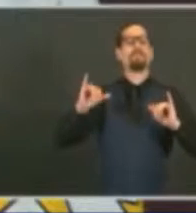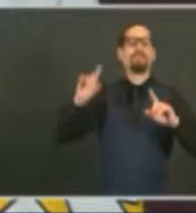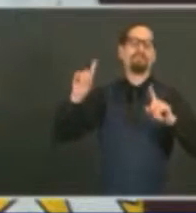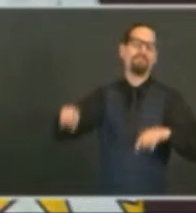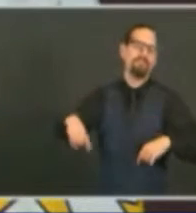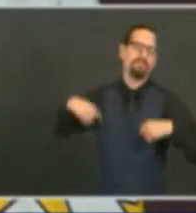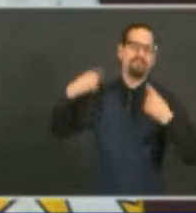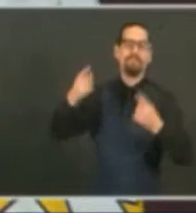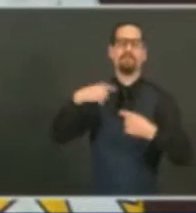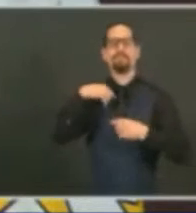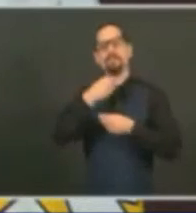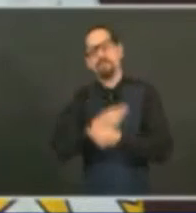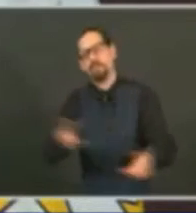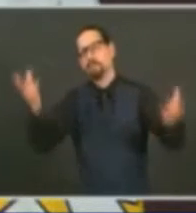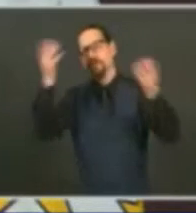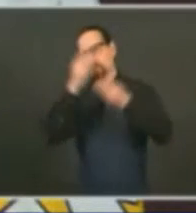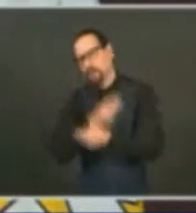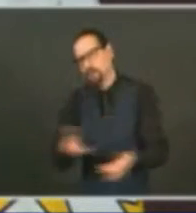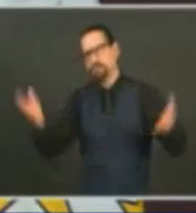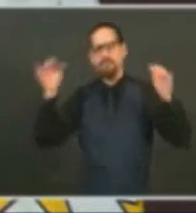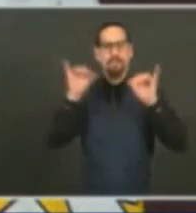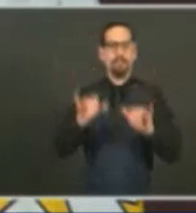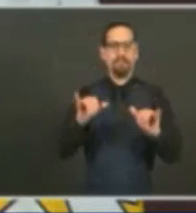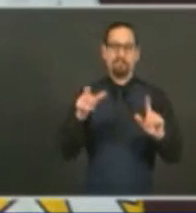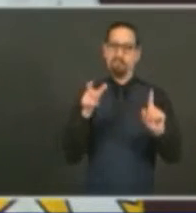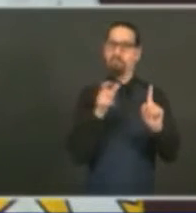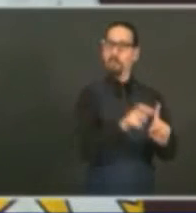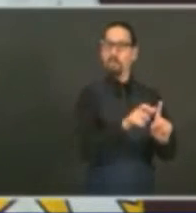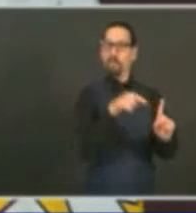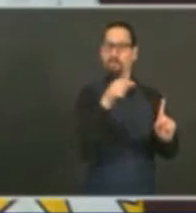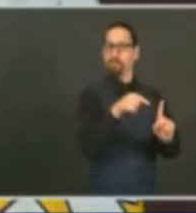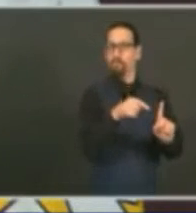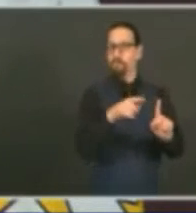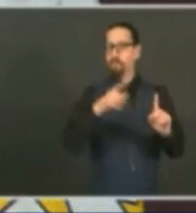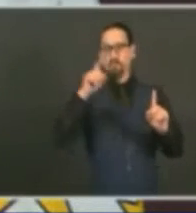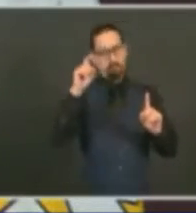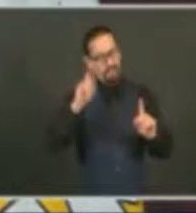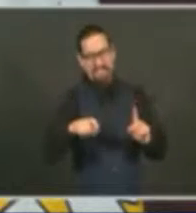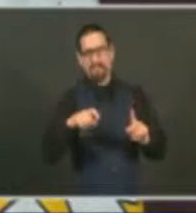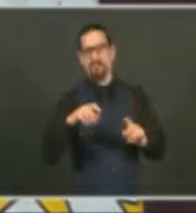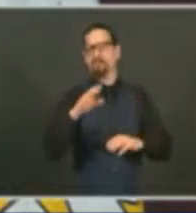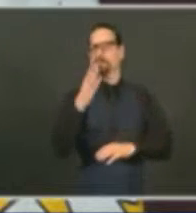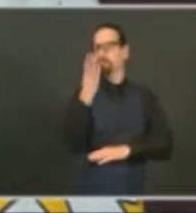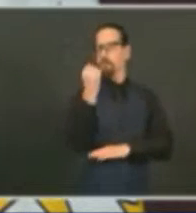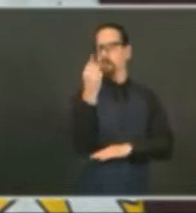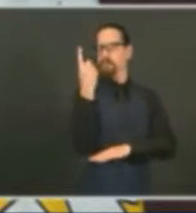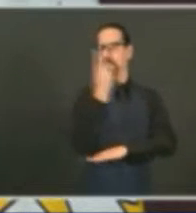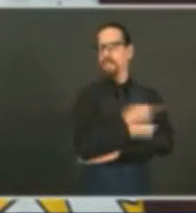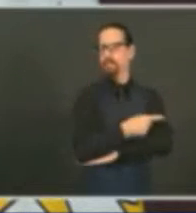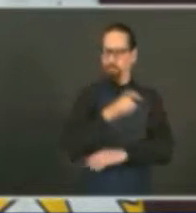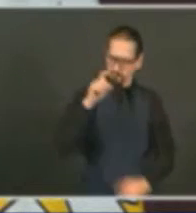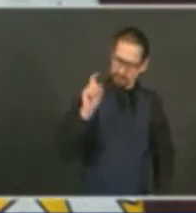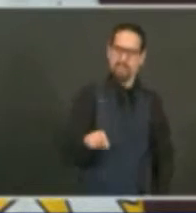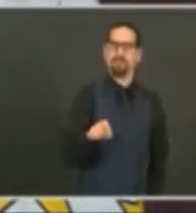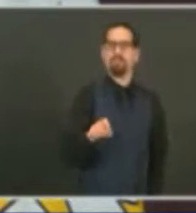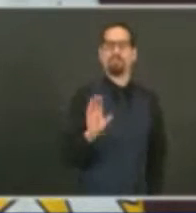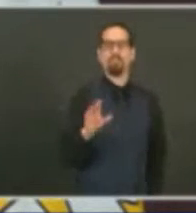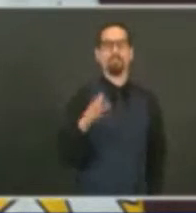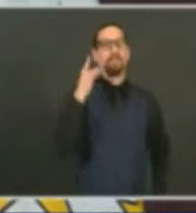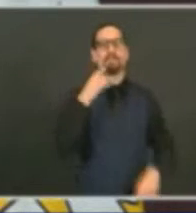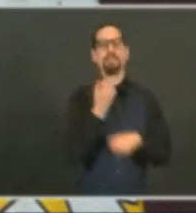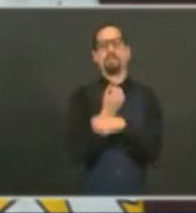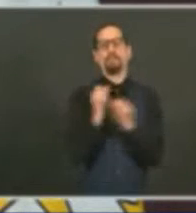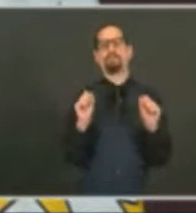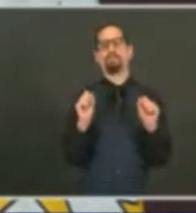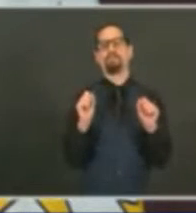for quarantining is 14 days. This is the safest thing to do for all of the people around you. But